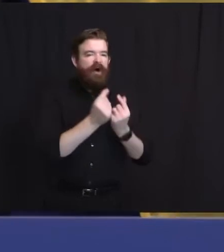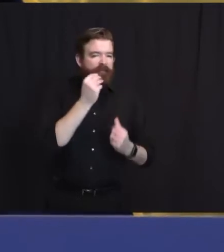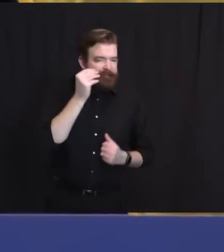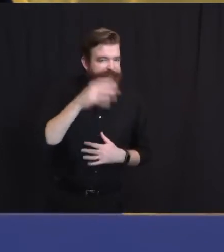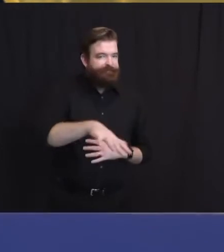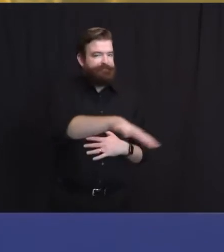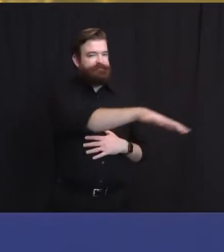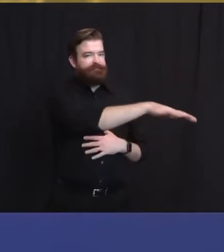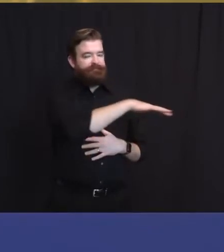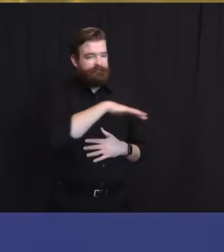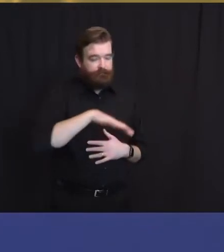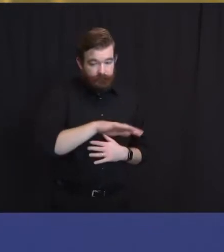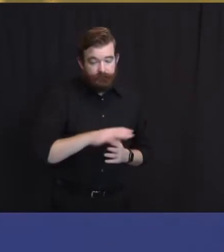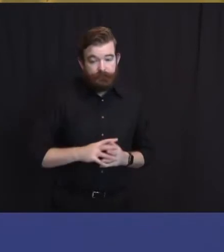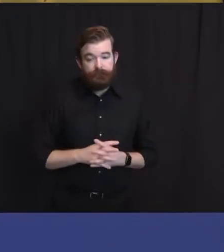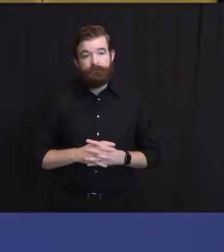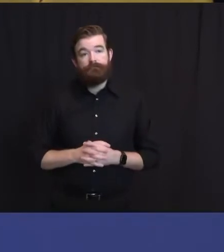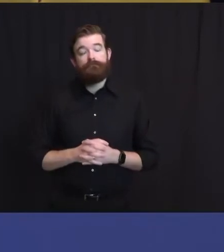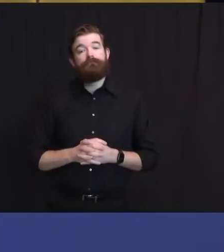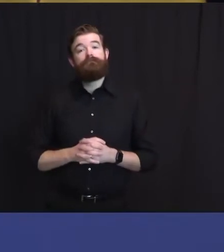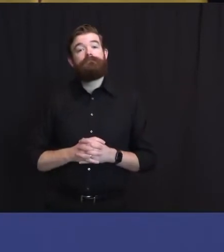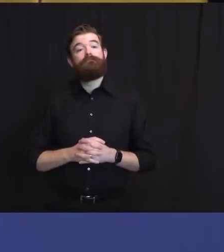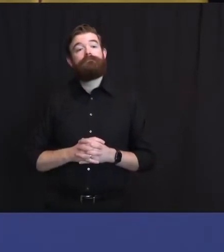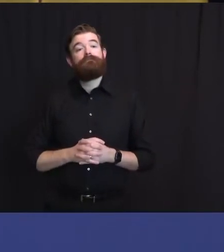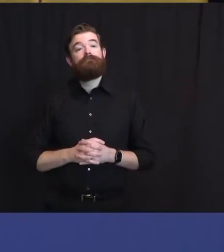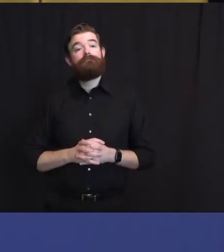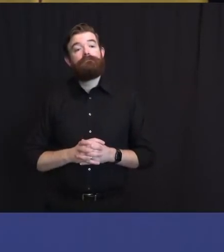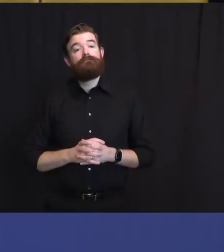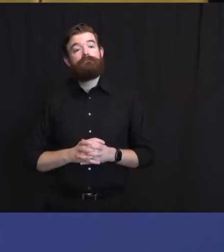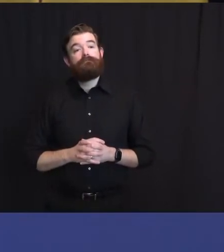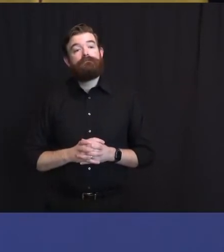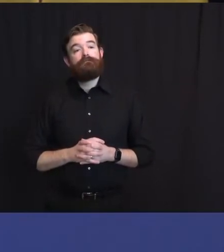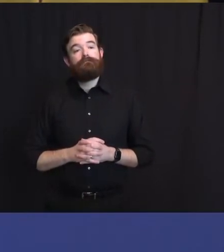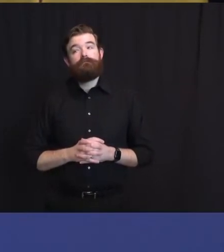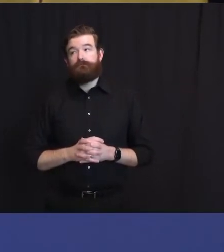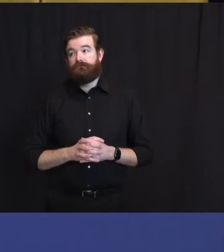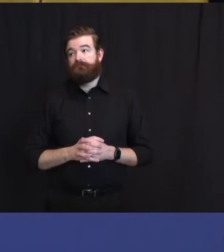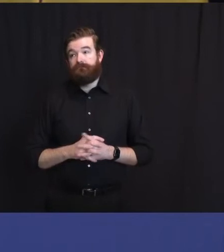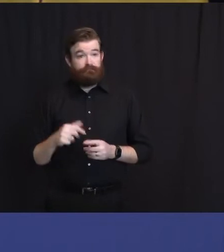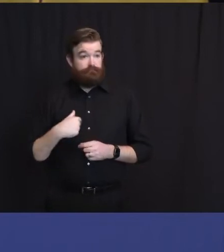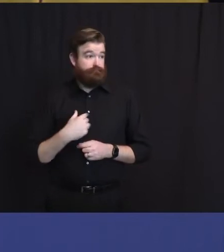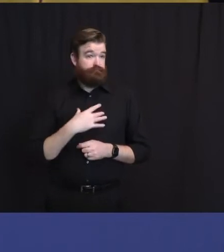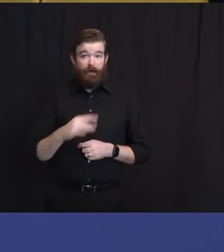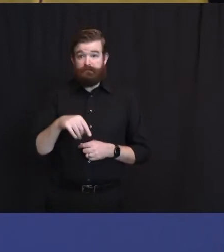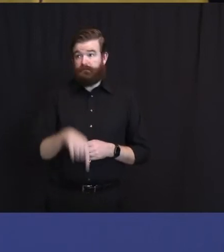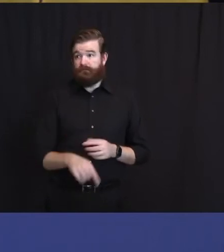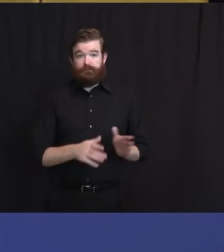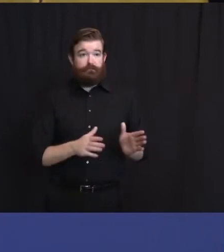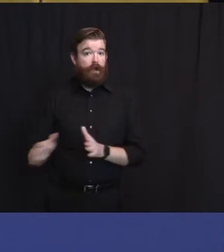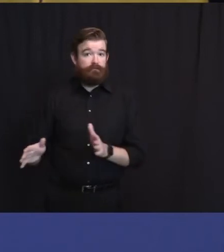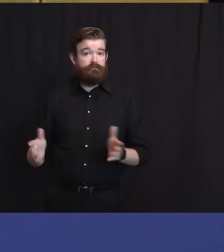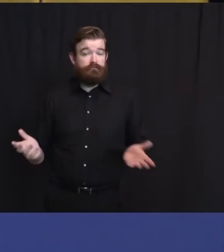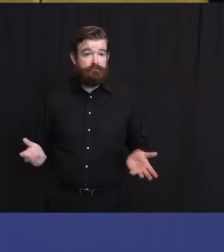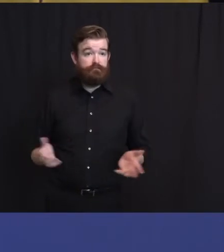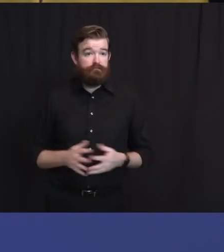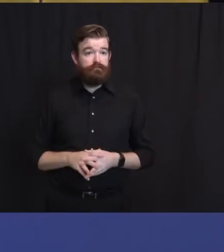this conceptually. And by the way, I'd put our record on the environment up against any other American state over the past 3 years, and I mean that